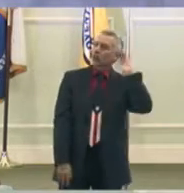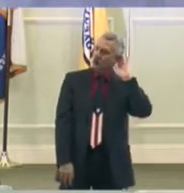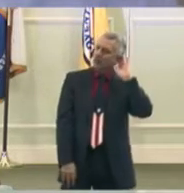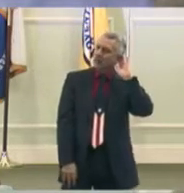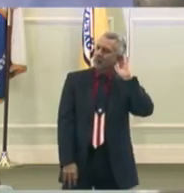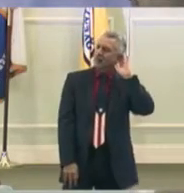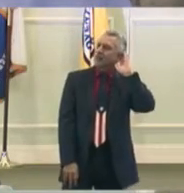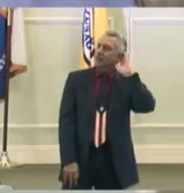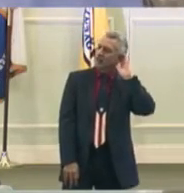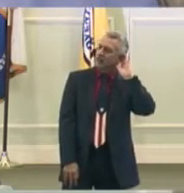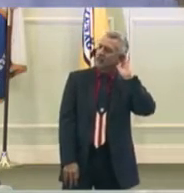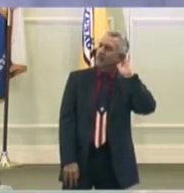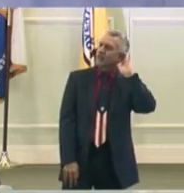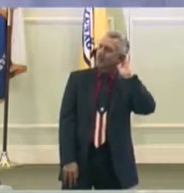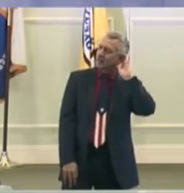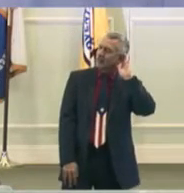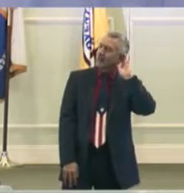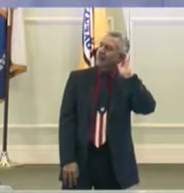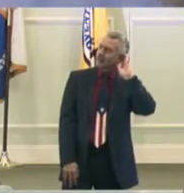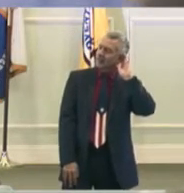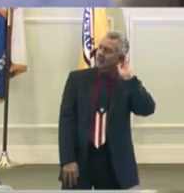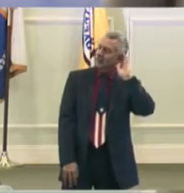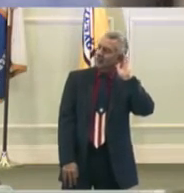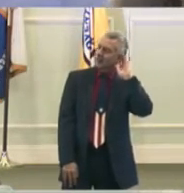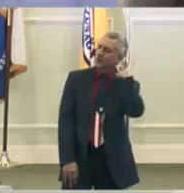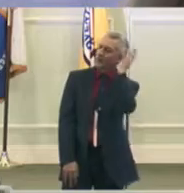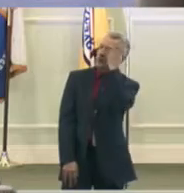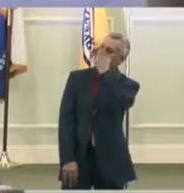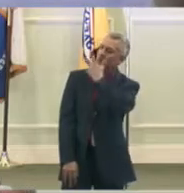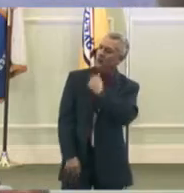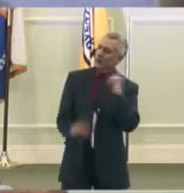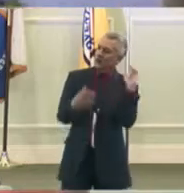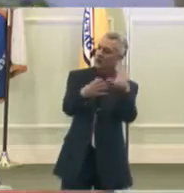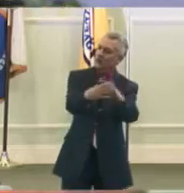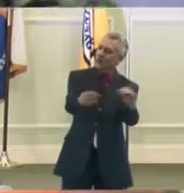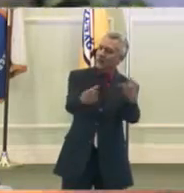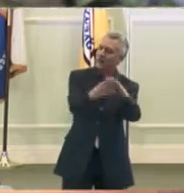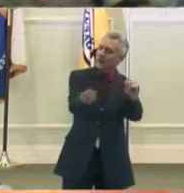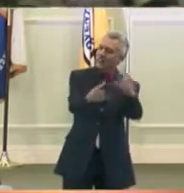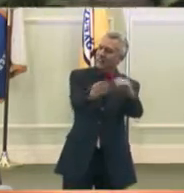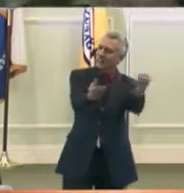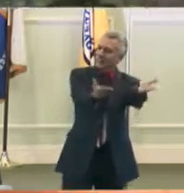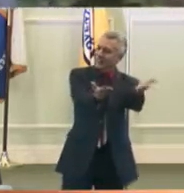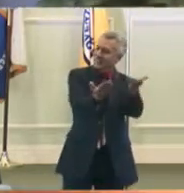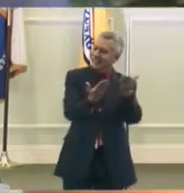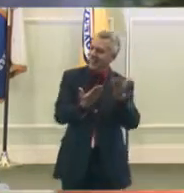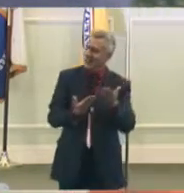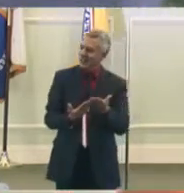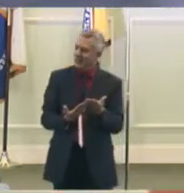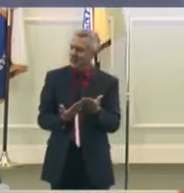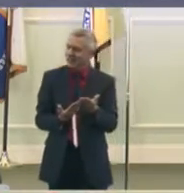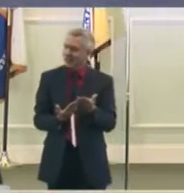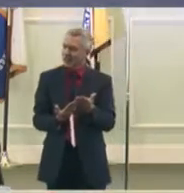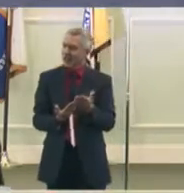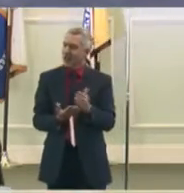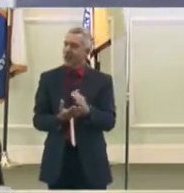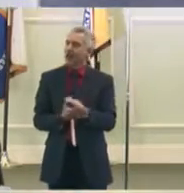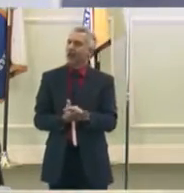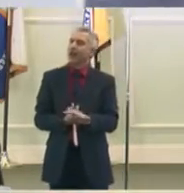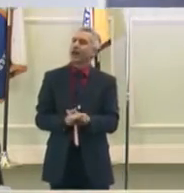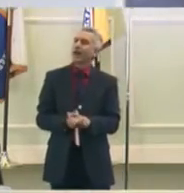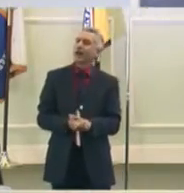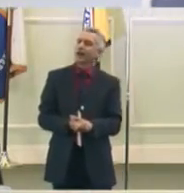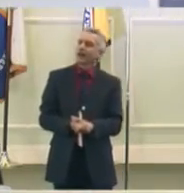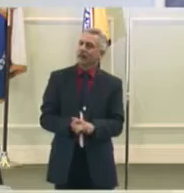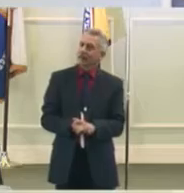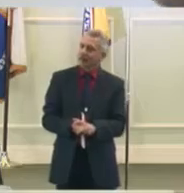He shared with me some wonderful things. And you know what I remember? We had a lot of conversations in a short period of time.